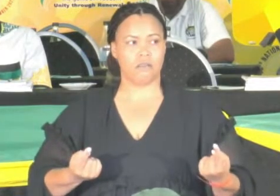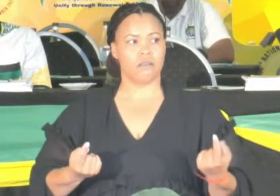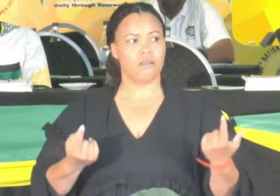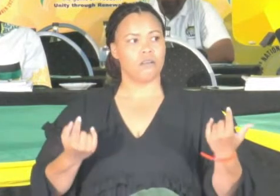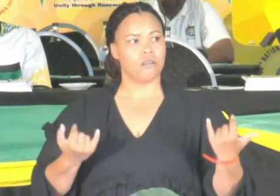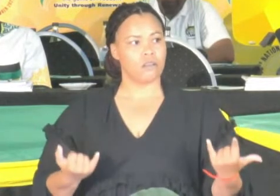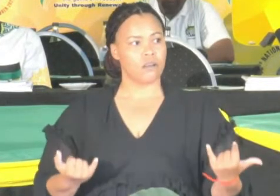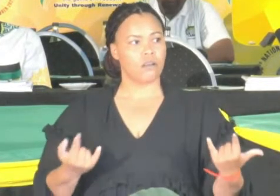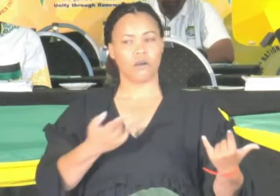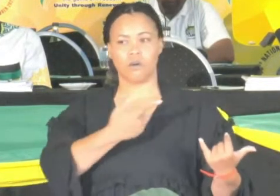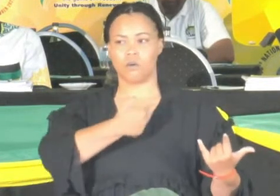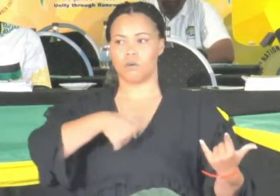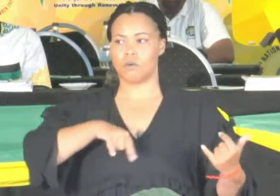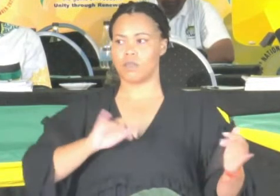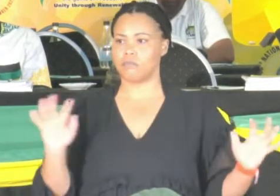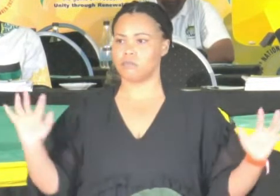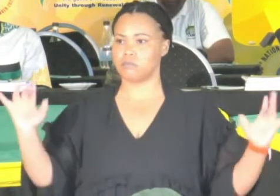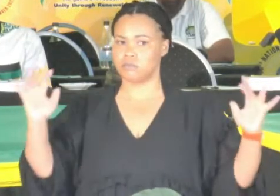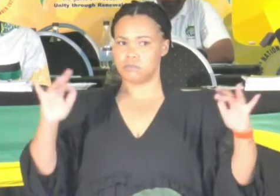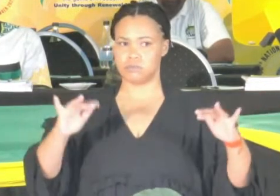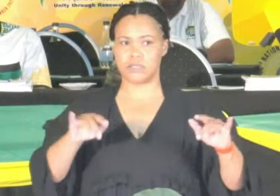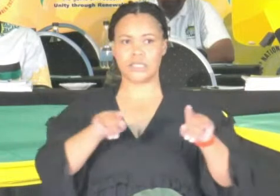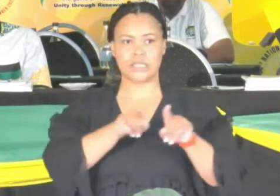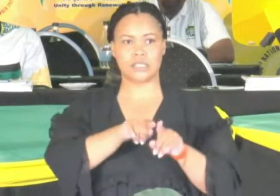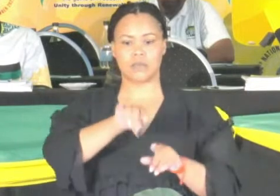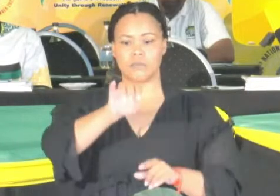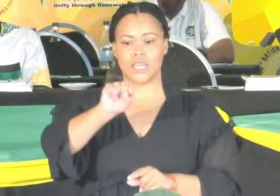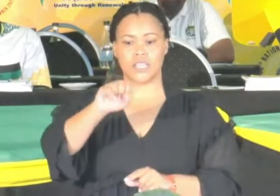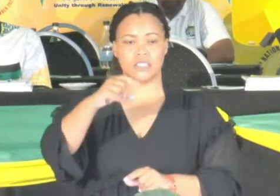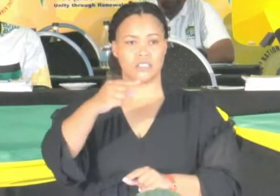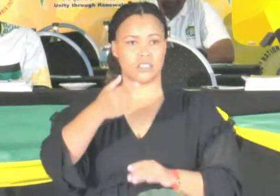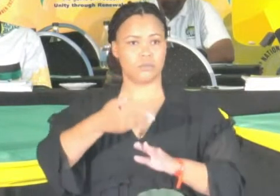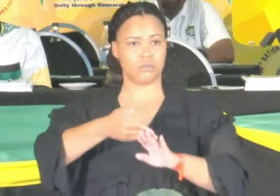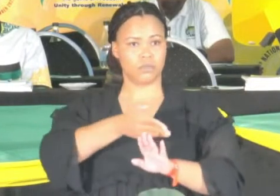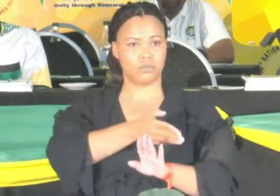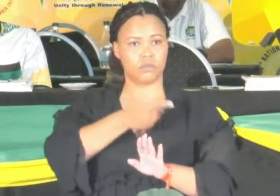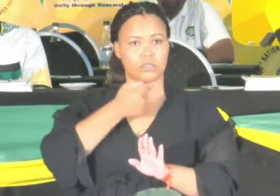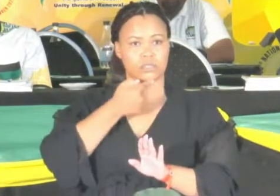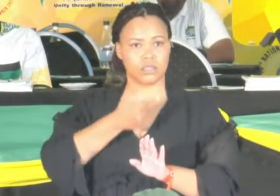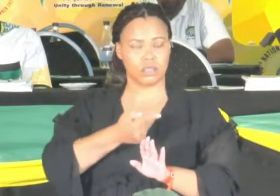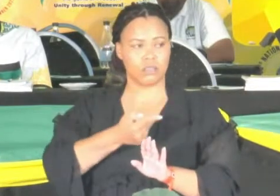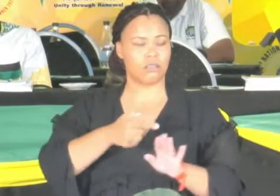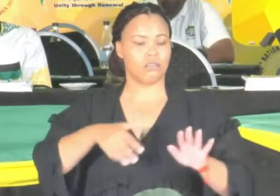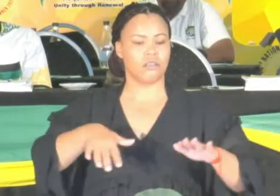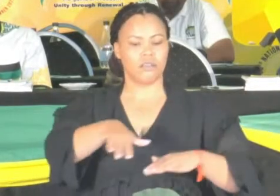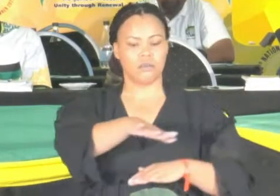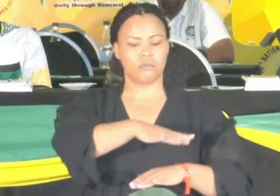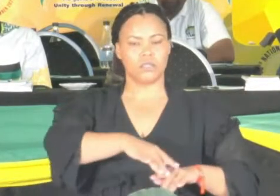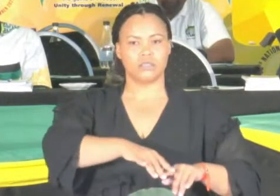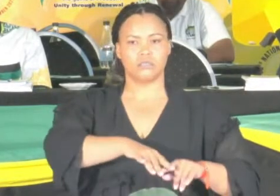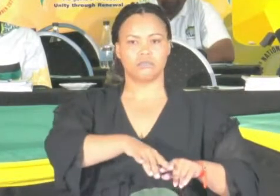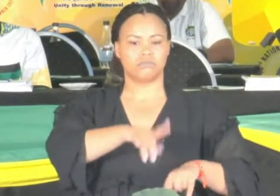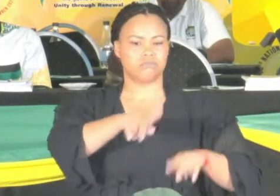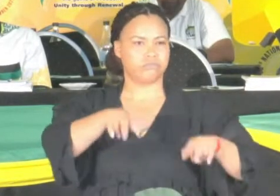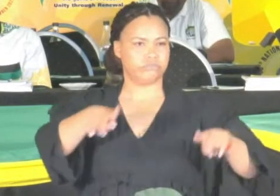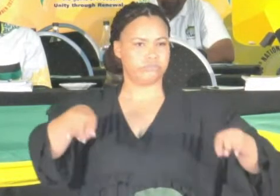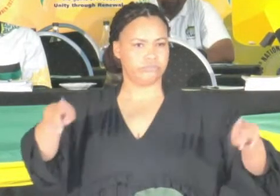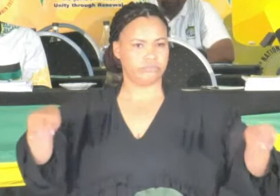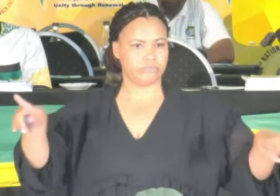2022. We are gathered, as I said, and as the SG also said earlier, in various venues across the